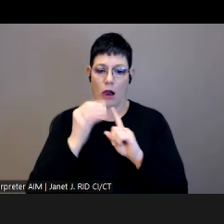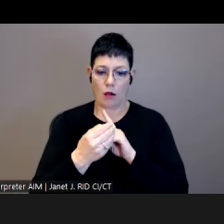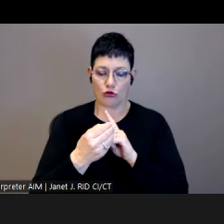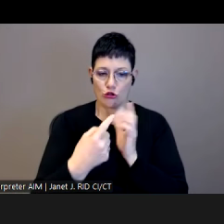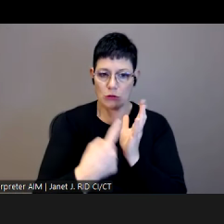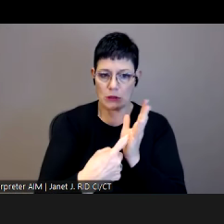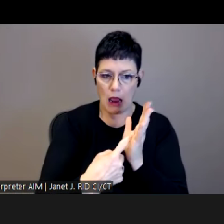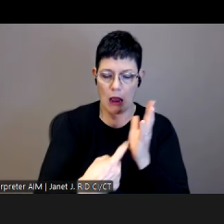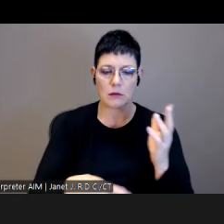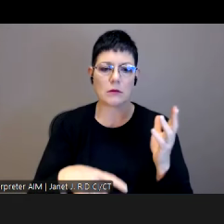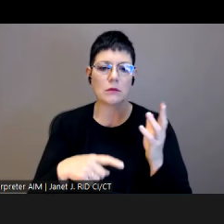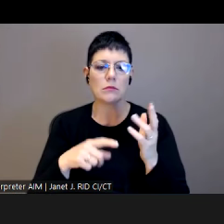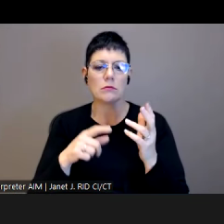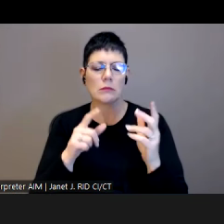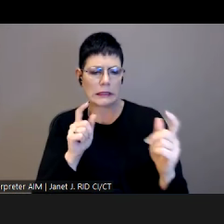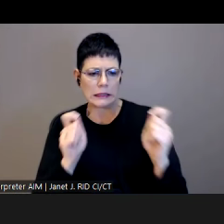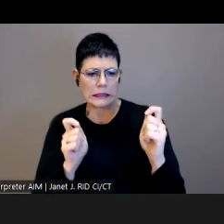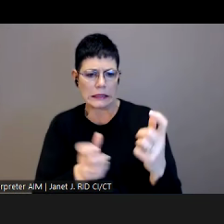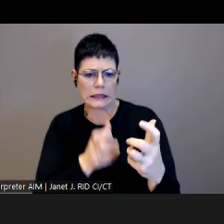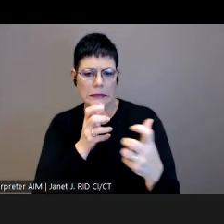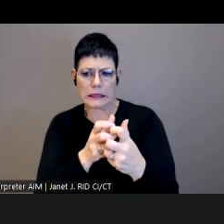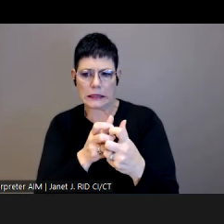and creating tailored engagement plans.